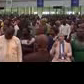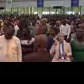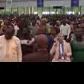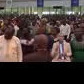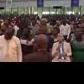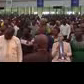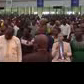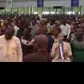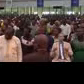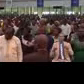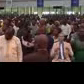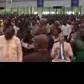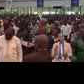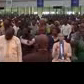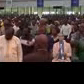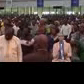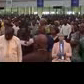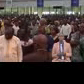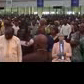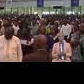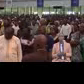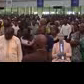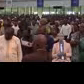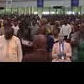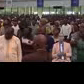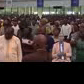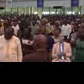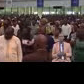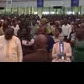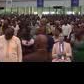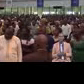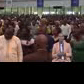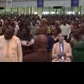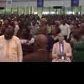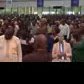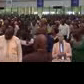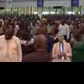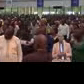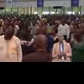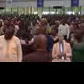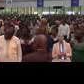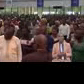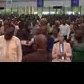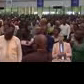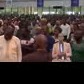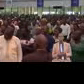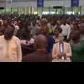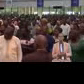Demons will not have the upper hand. The world,